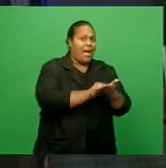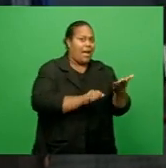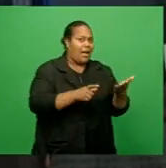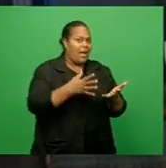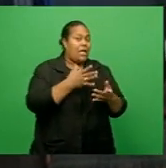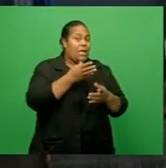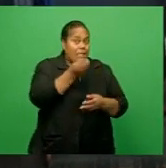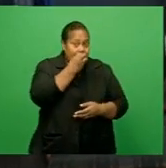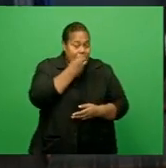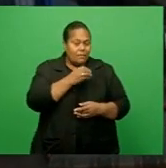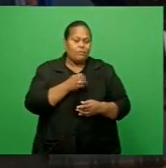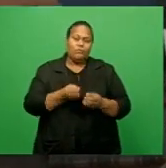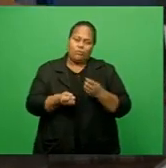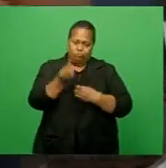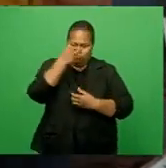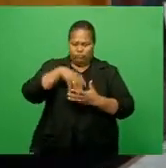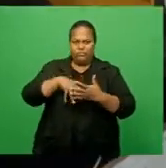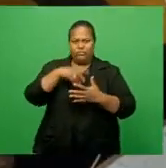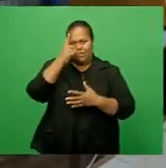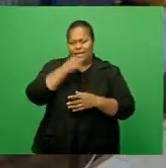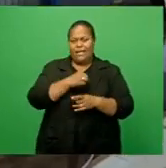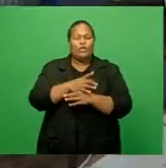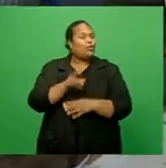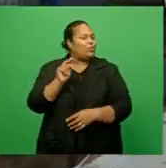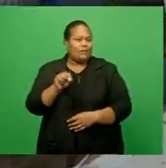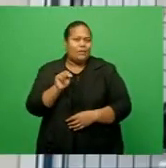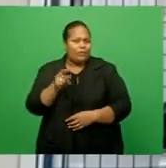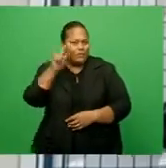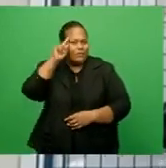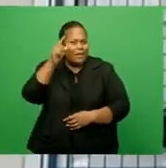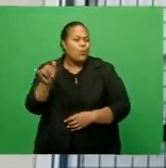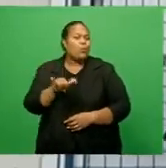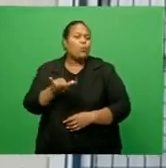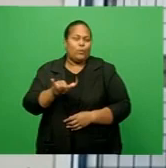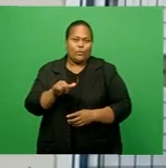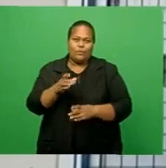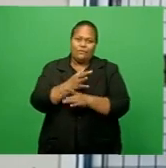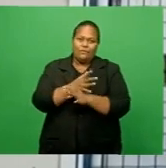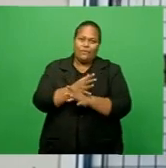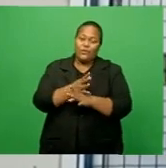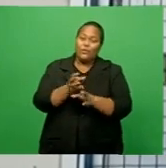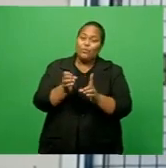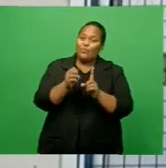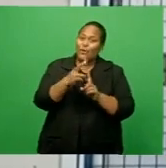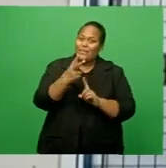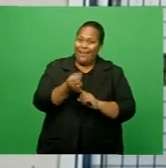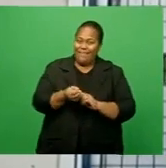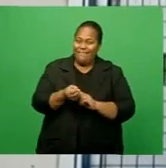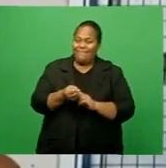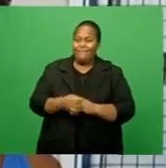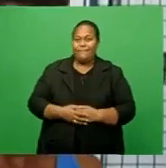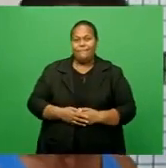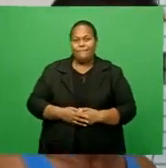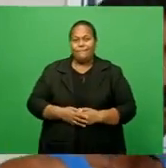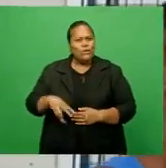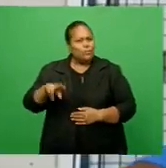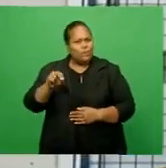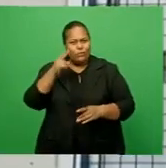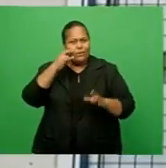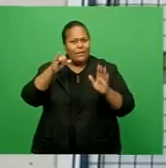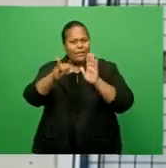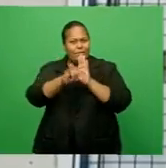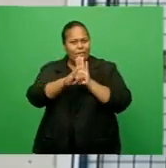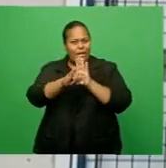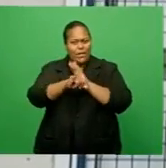of fish are poisonous and at which times of the year. We want usually fisheries to come and identify which